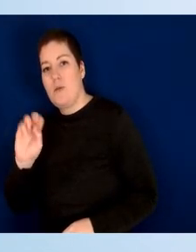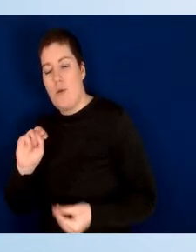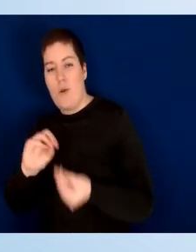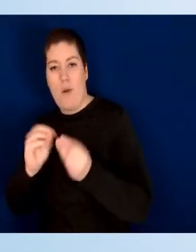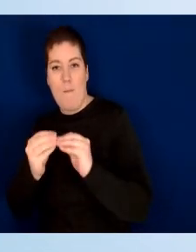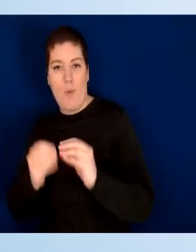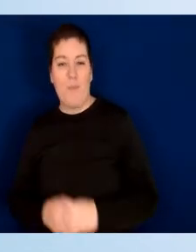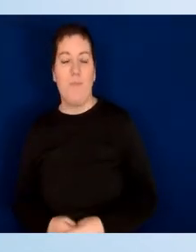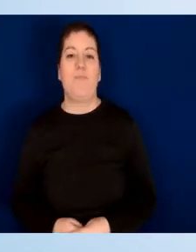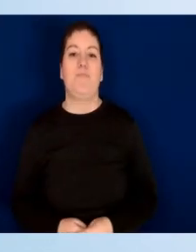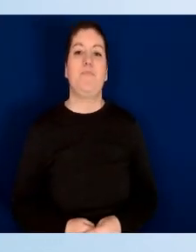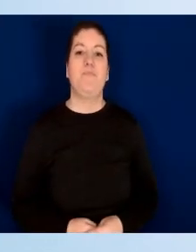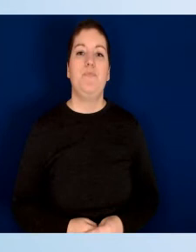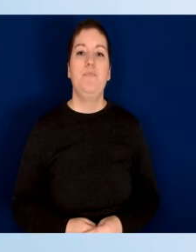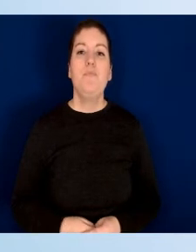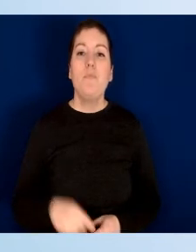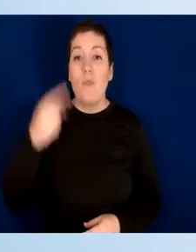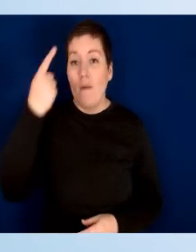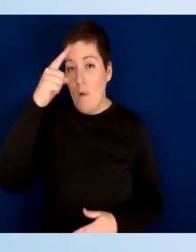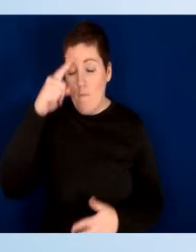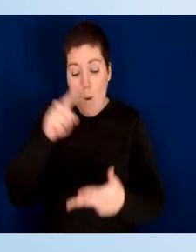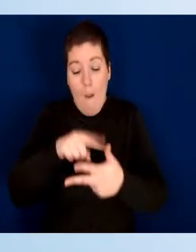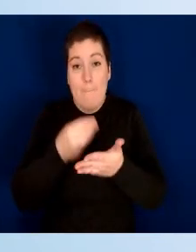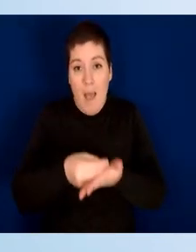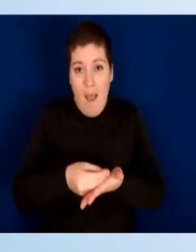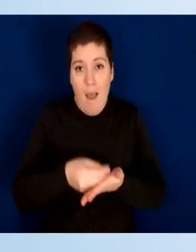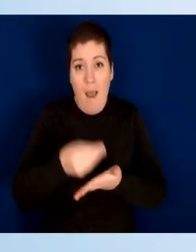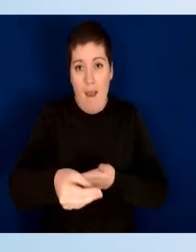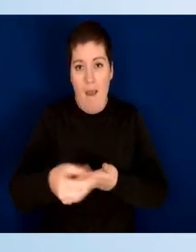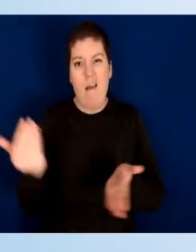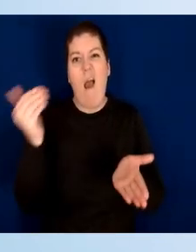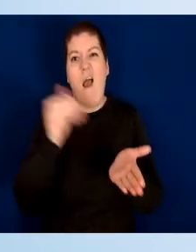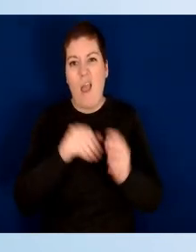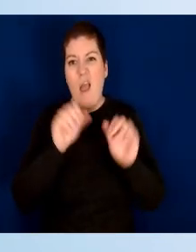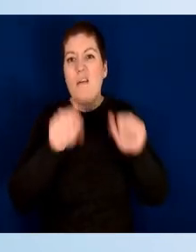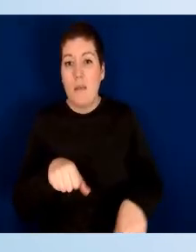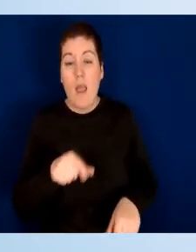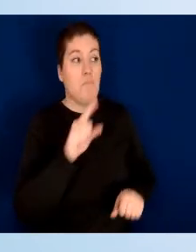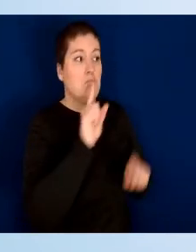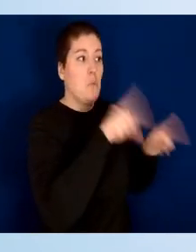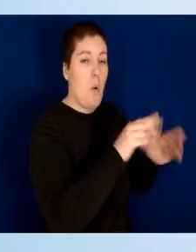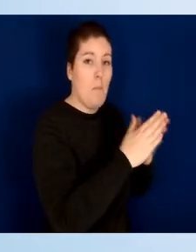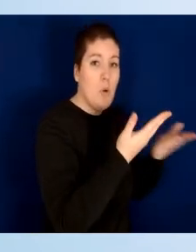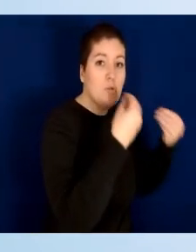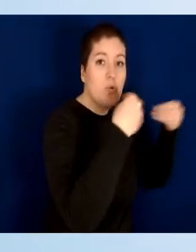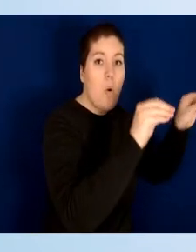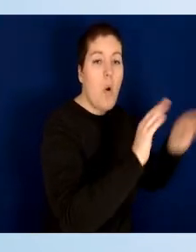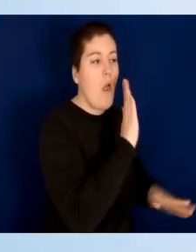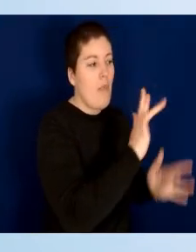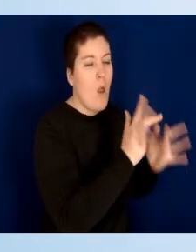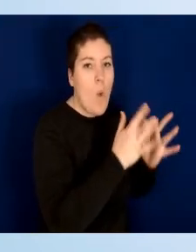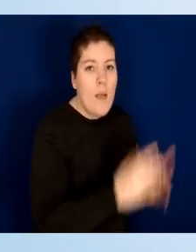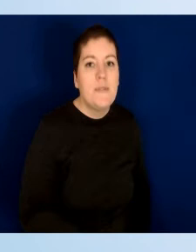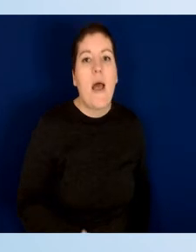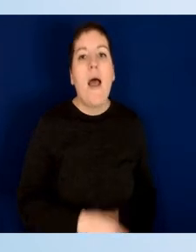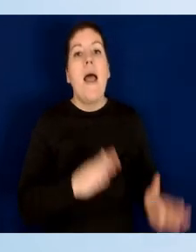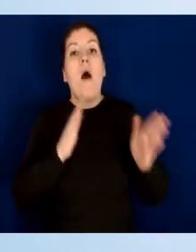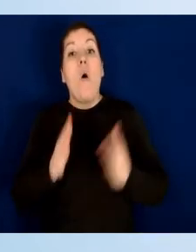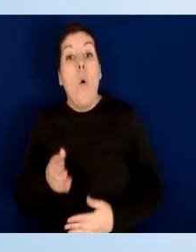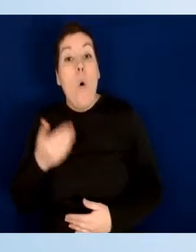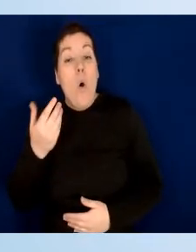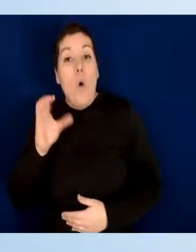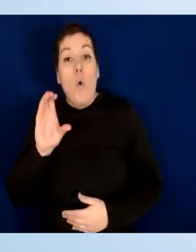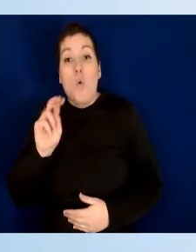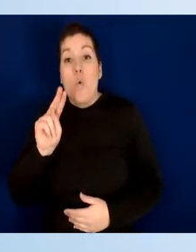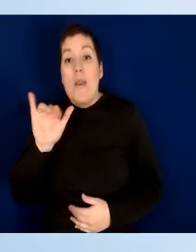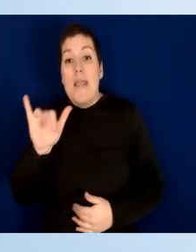in order to buy the book, you'd go to the college bookstore's website, you'd go to the store, or you can also look online,